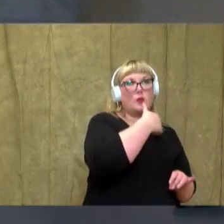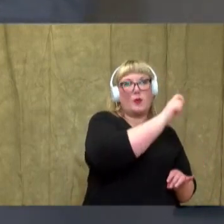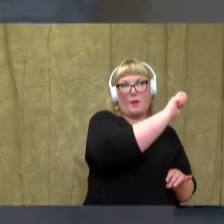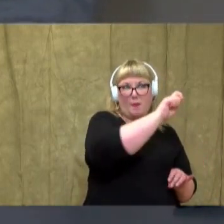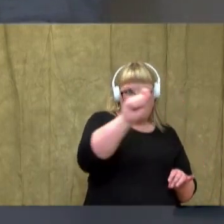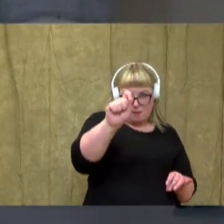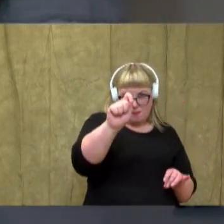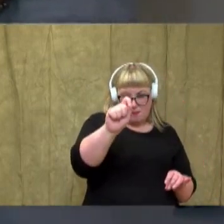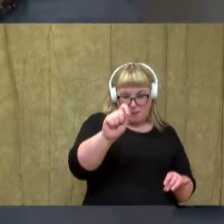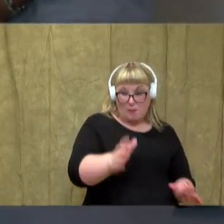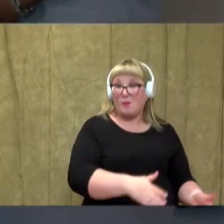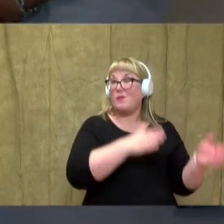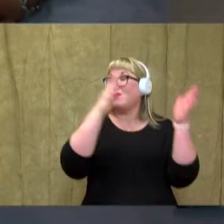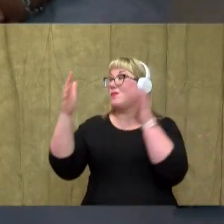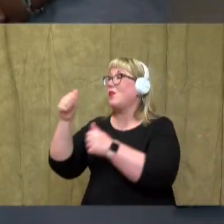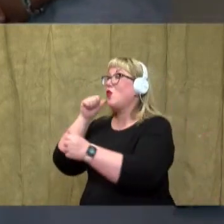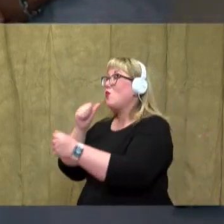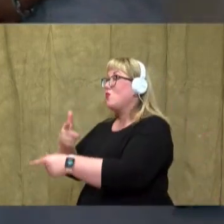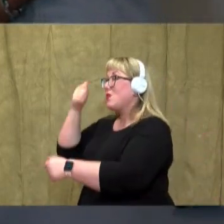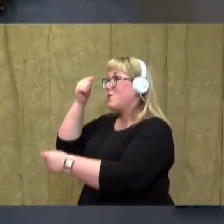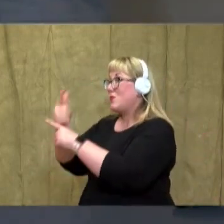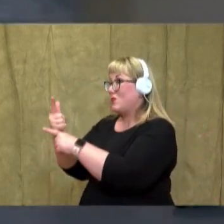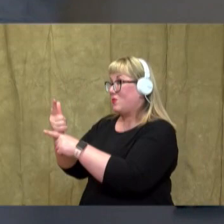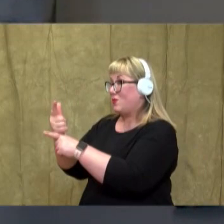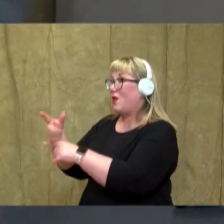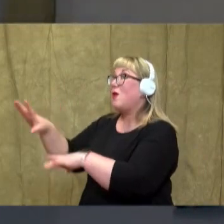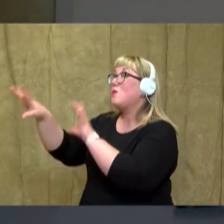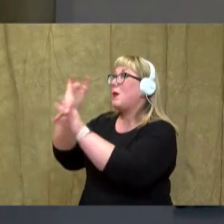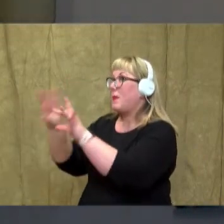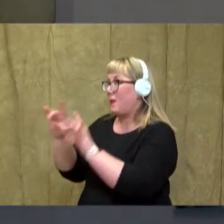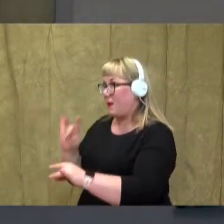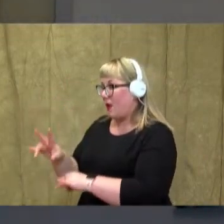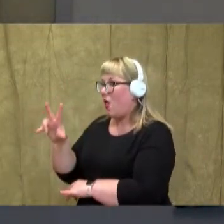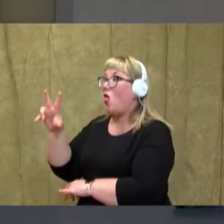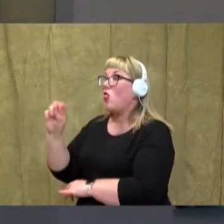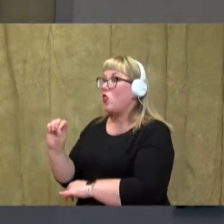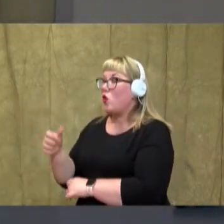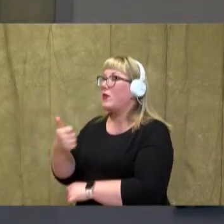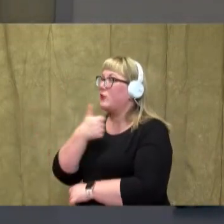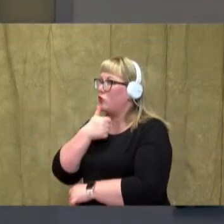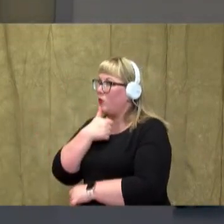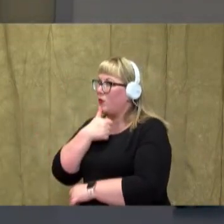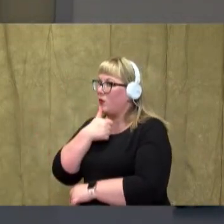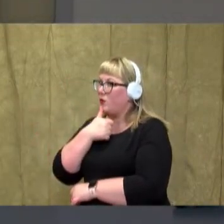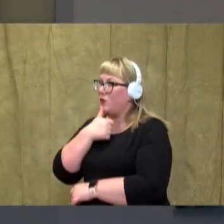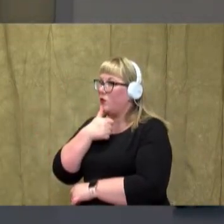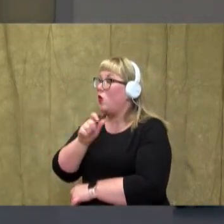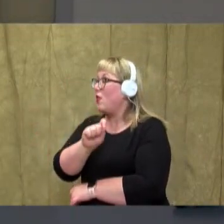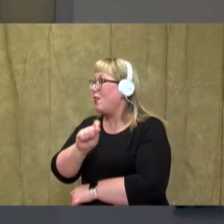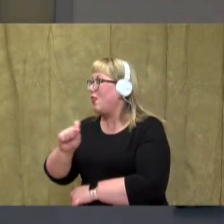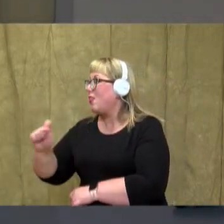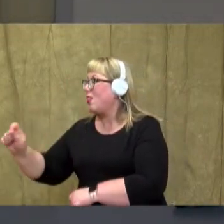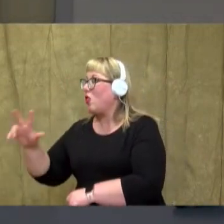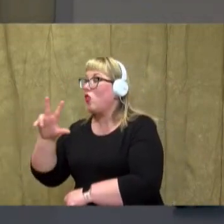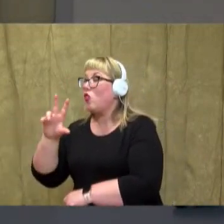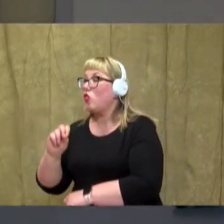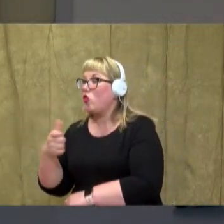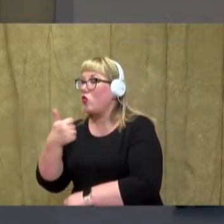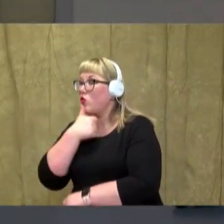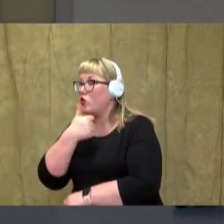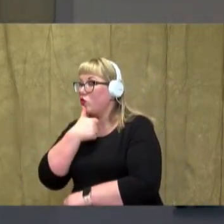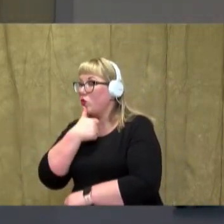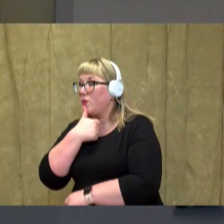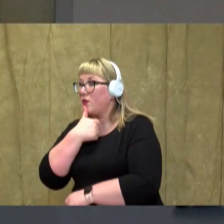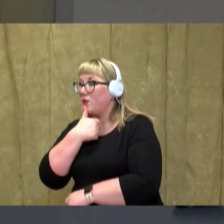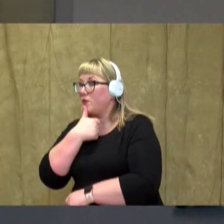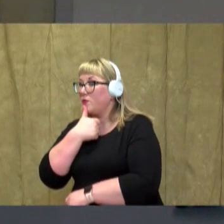strawberries. Her siblings picked 30 strawberries. We're going to underline